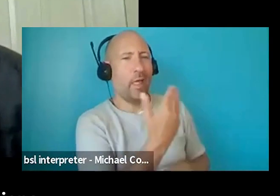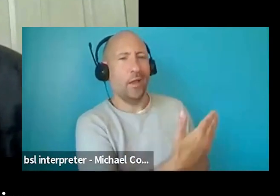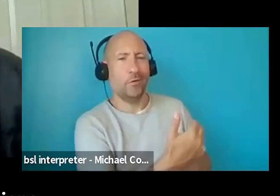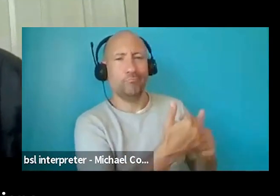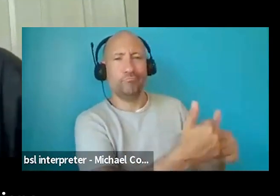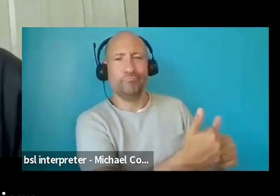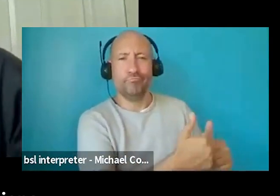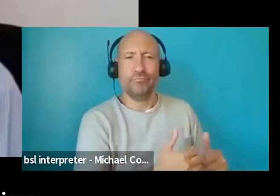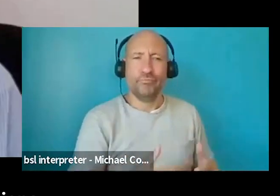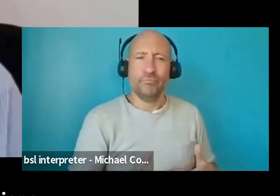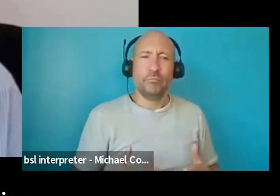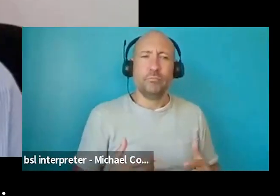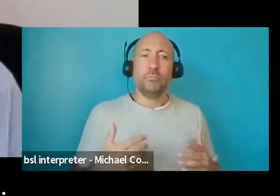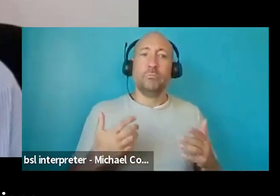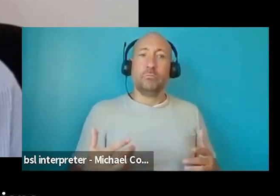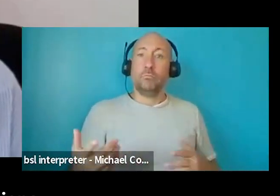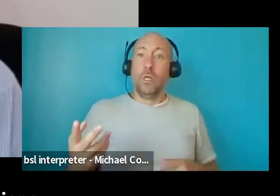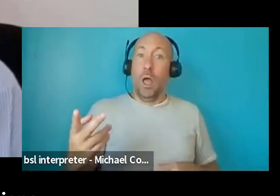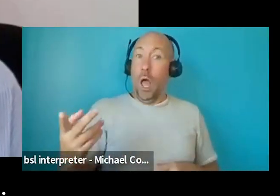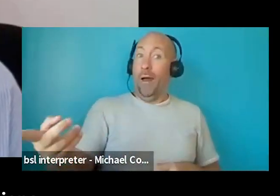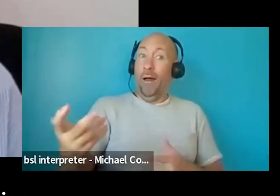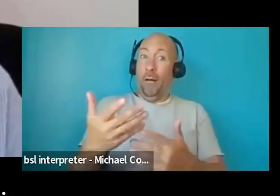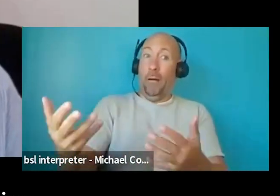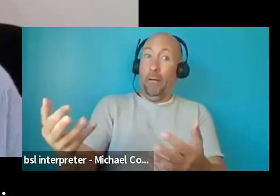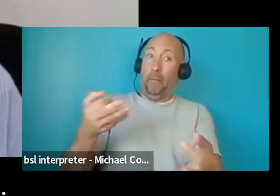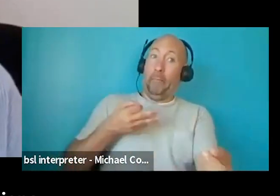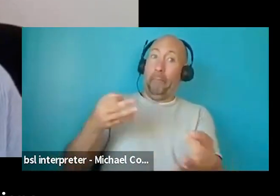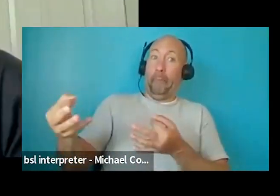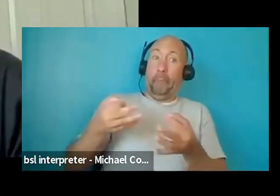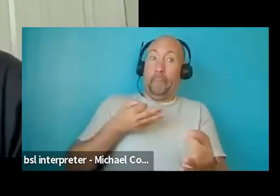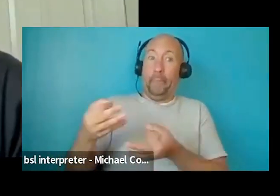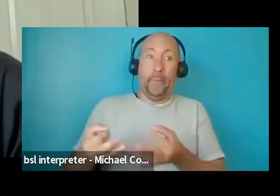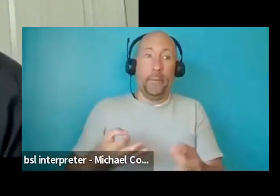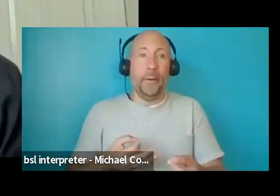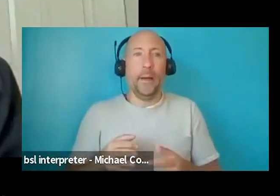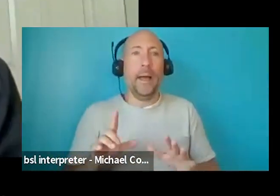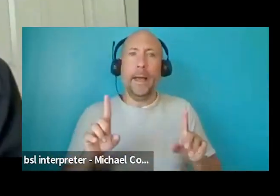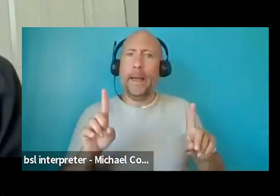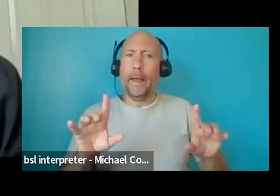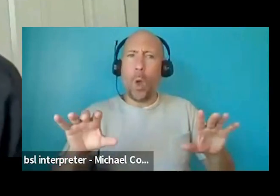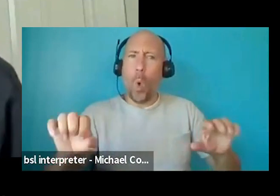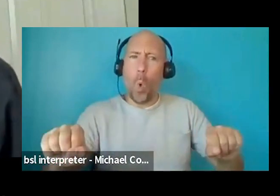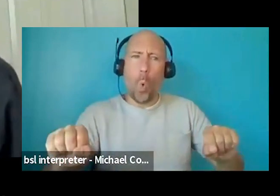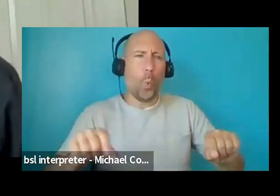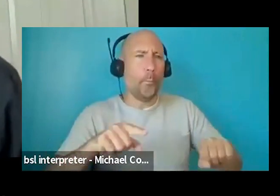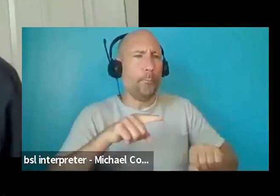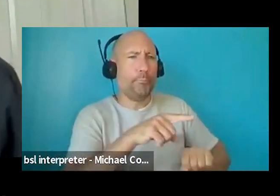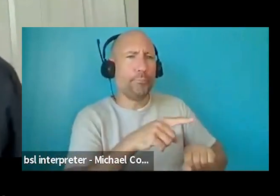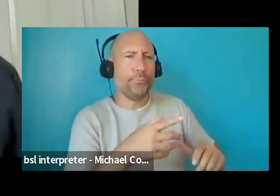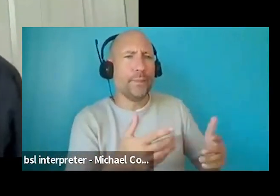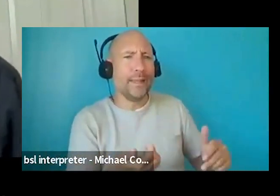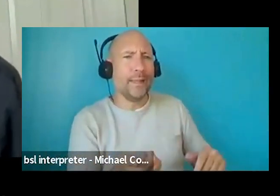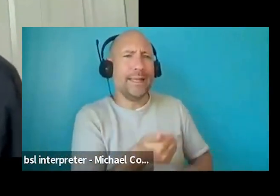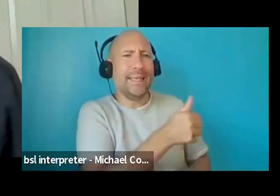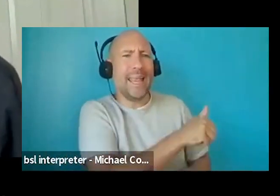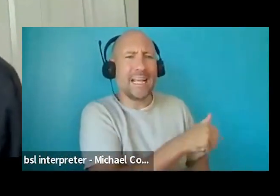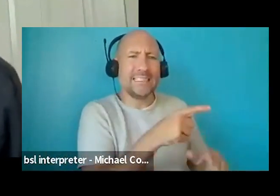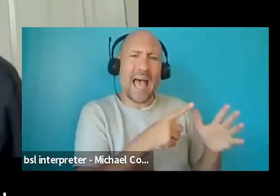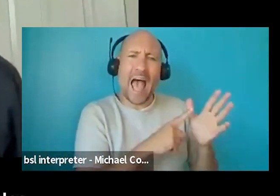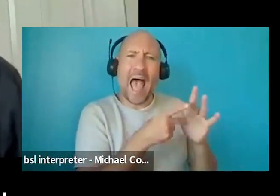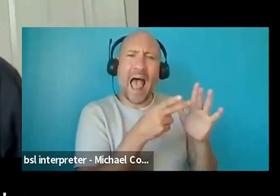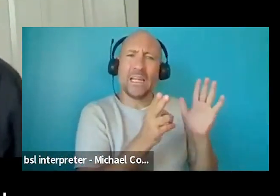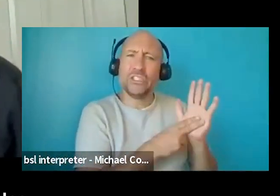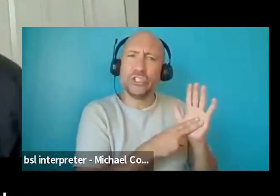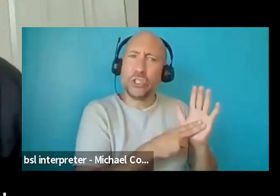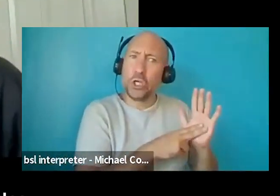Great. So we have a couple of questions, but before I dive in, Alison, I just wanted to give you an opportunity to address anything